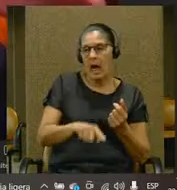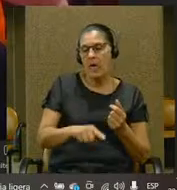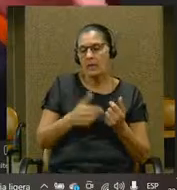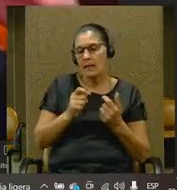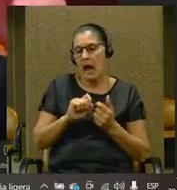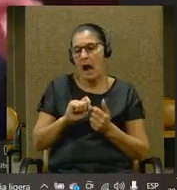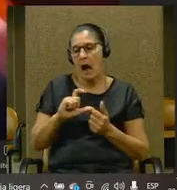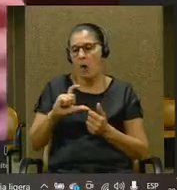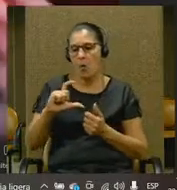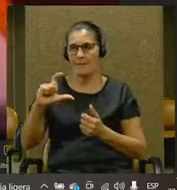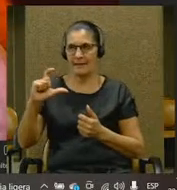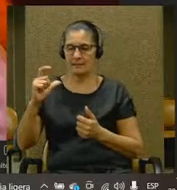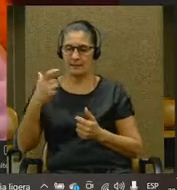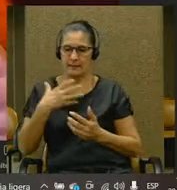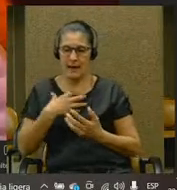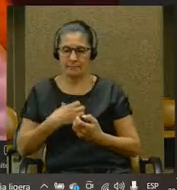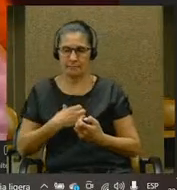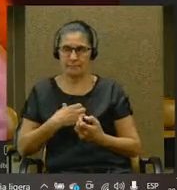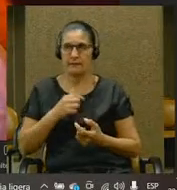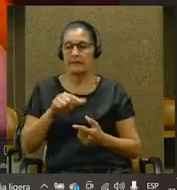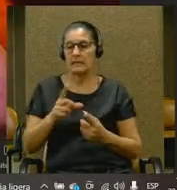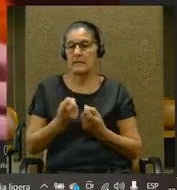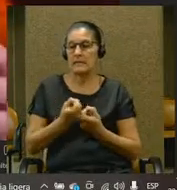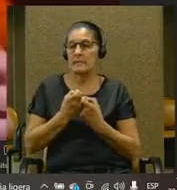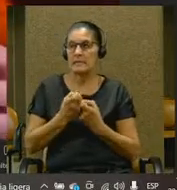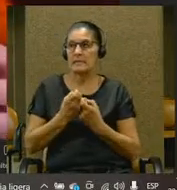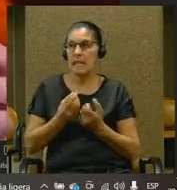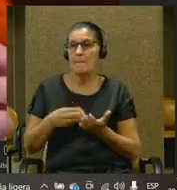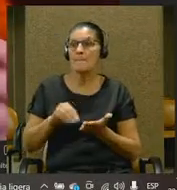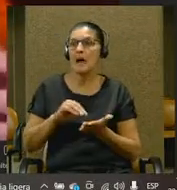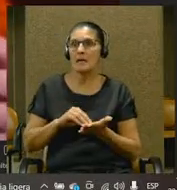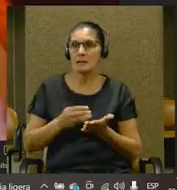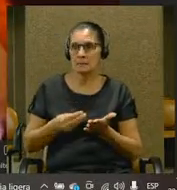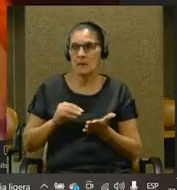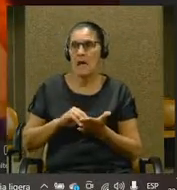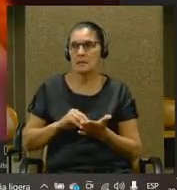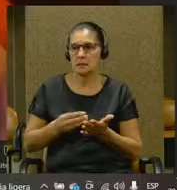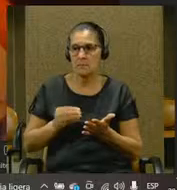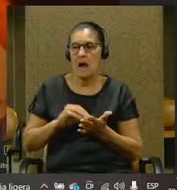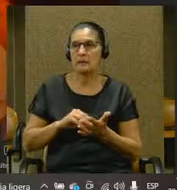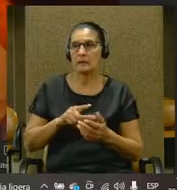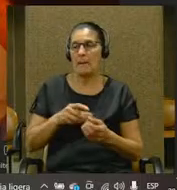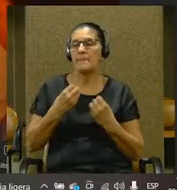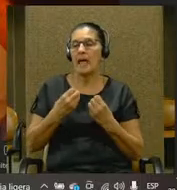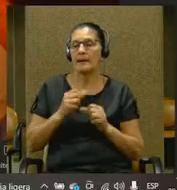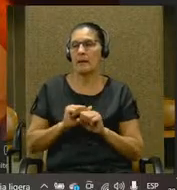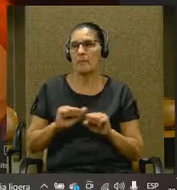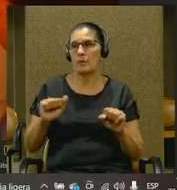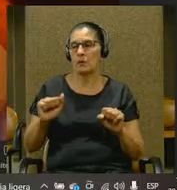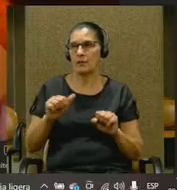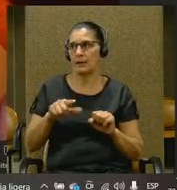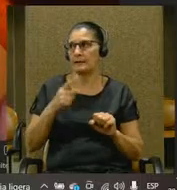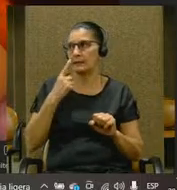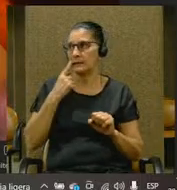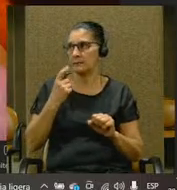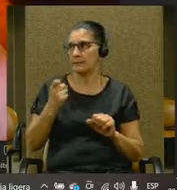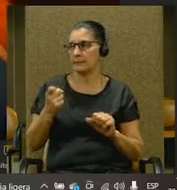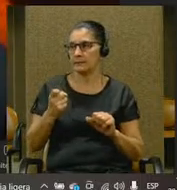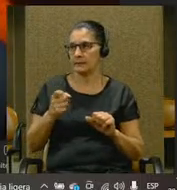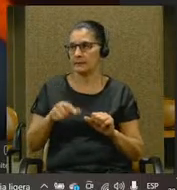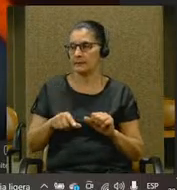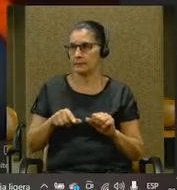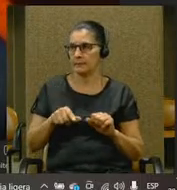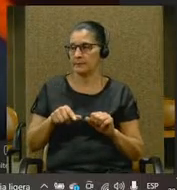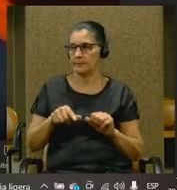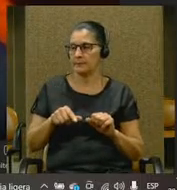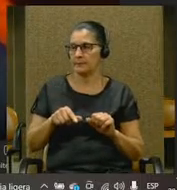you need more opioids in order to kind of be able to avoid withdrawal. And so gets to